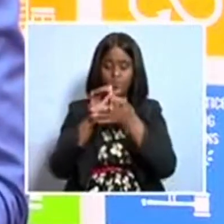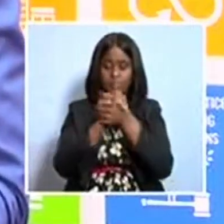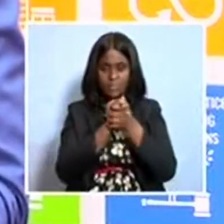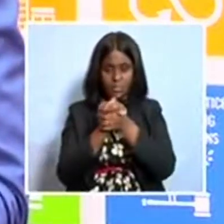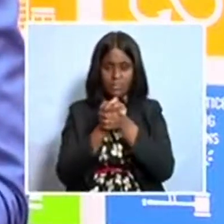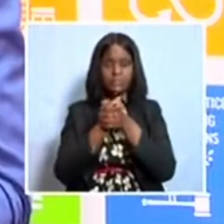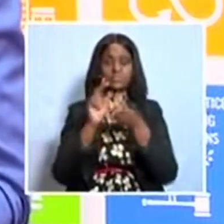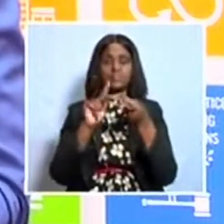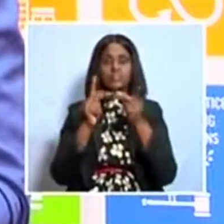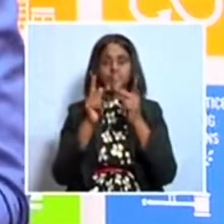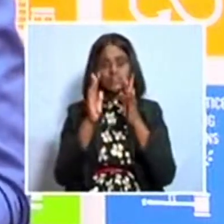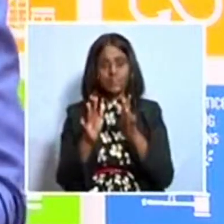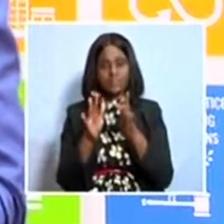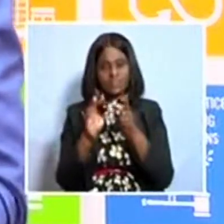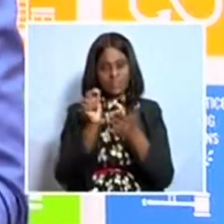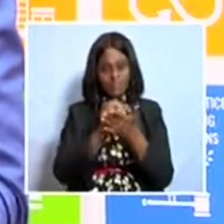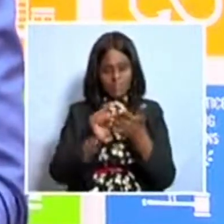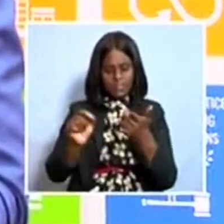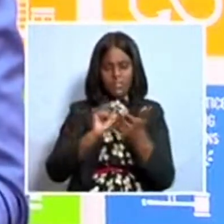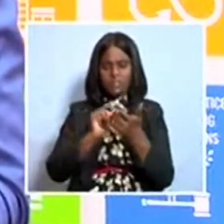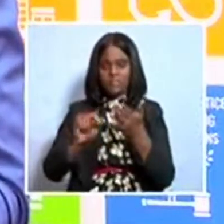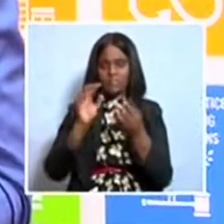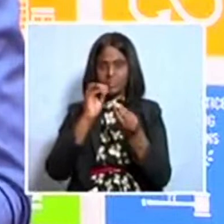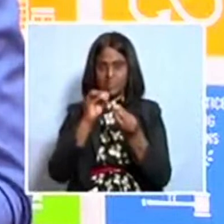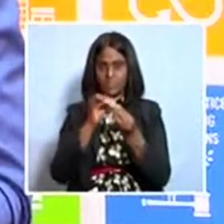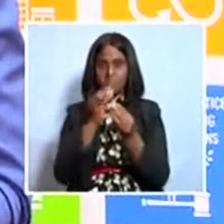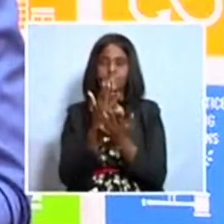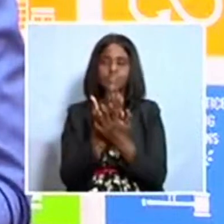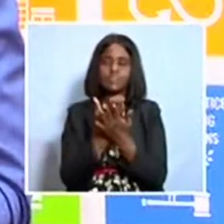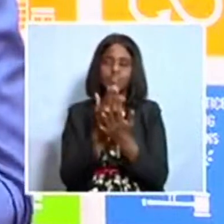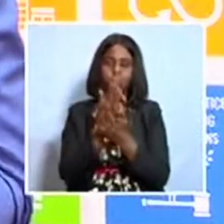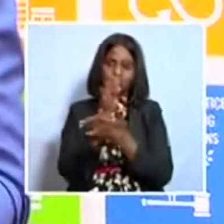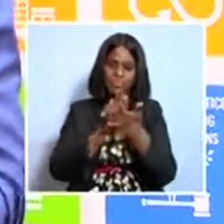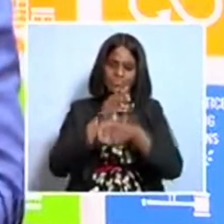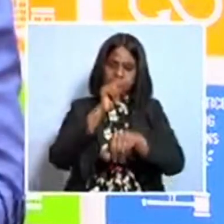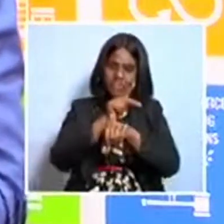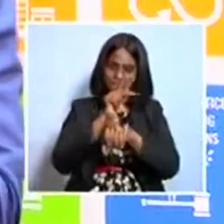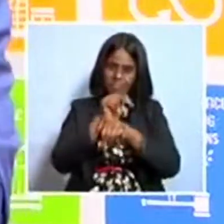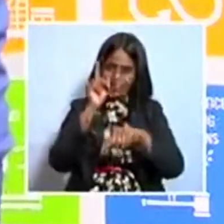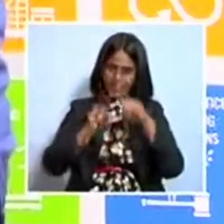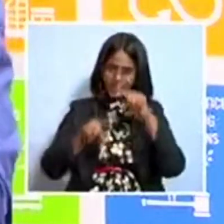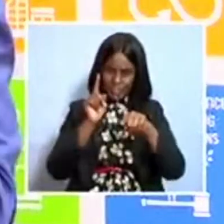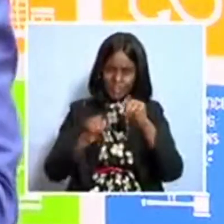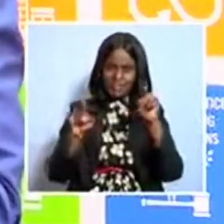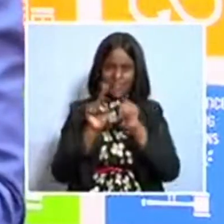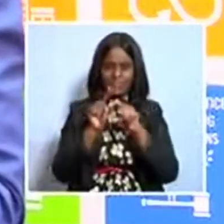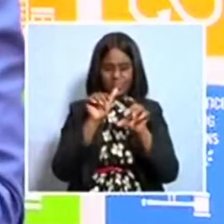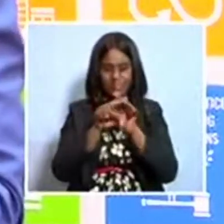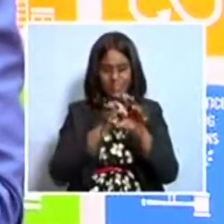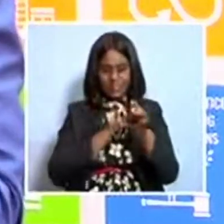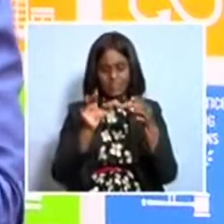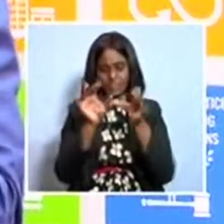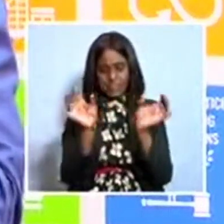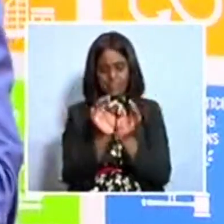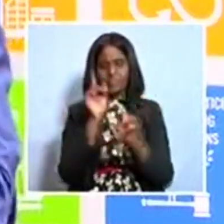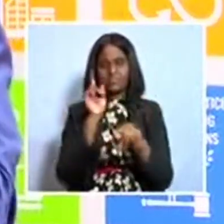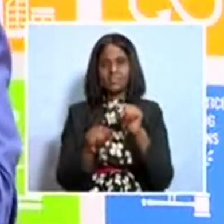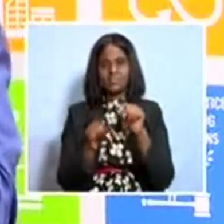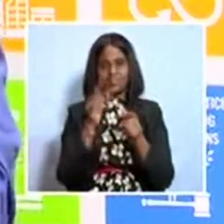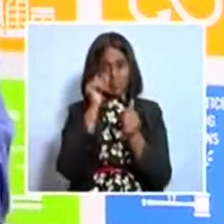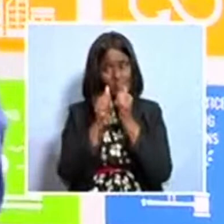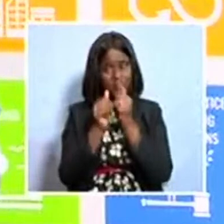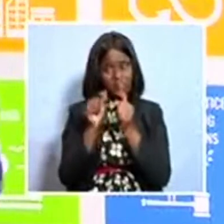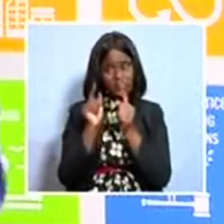partners, writing a lot of proposals. Certain projects might not fit my constituency because of